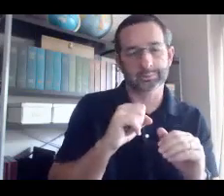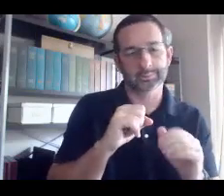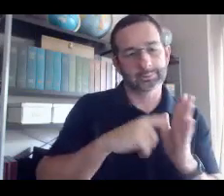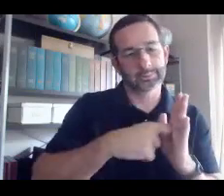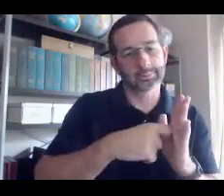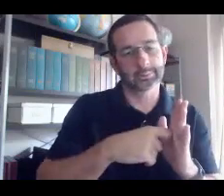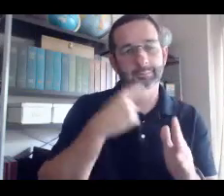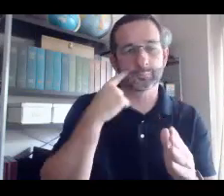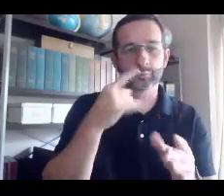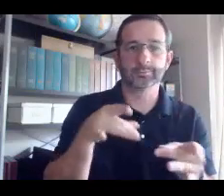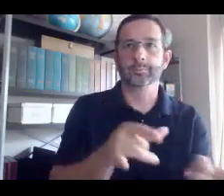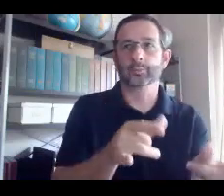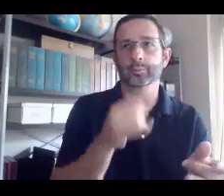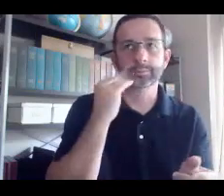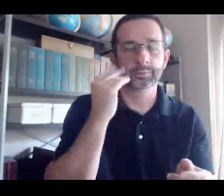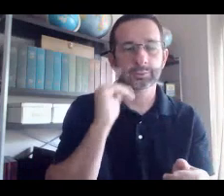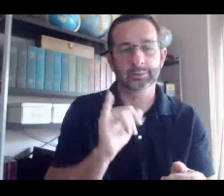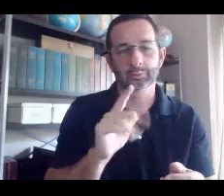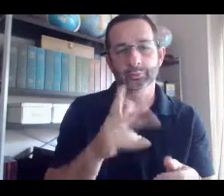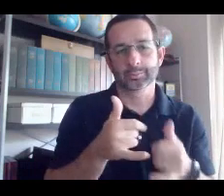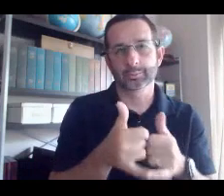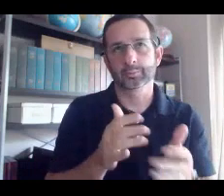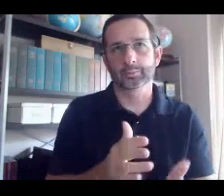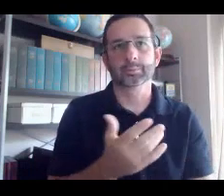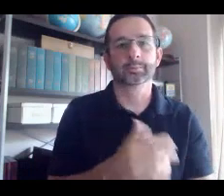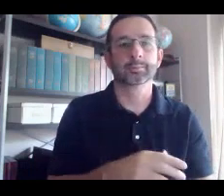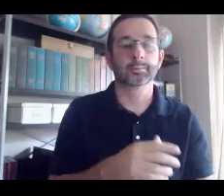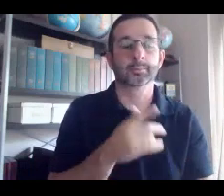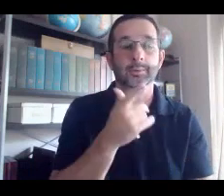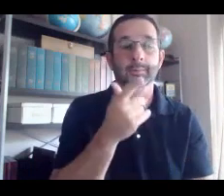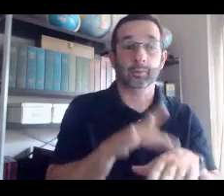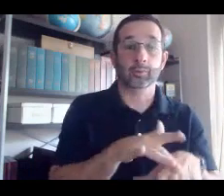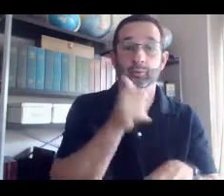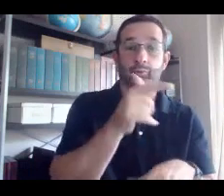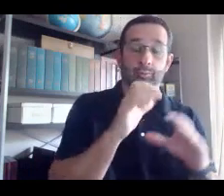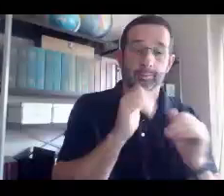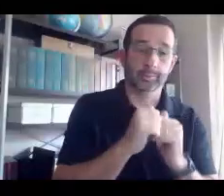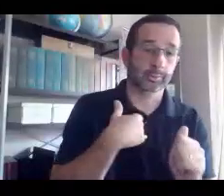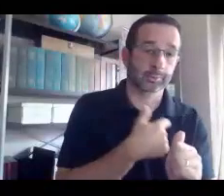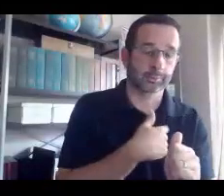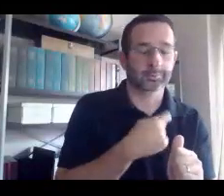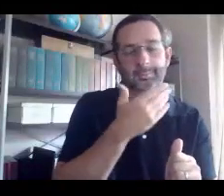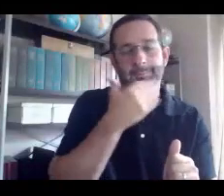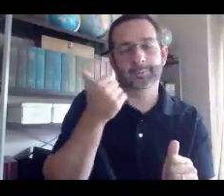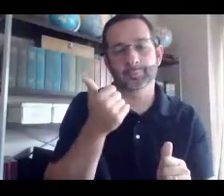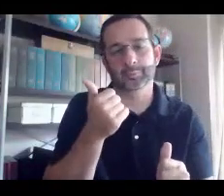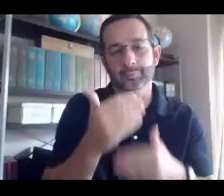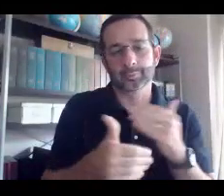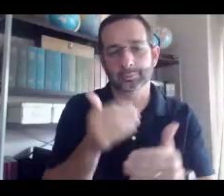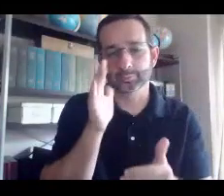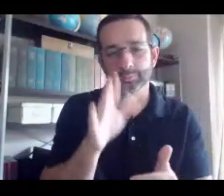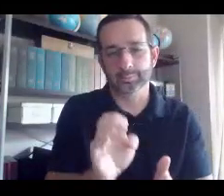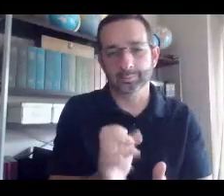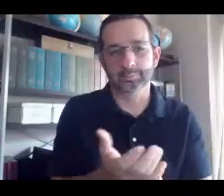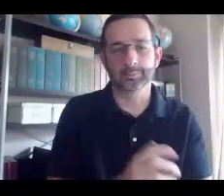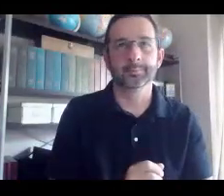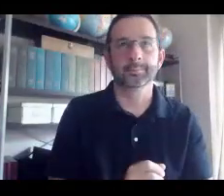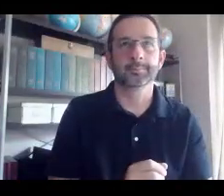any questions, feel free to email us. And lastly, communication is key to have a smooth award